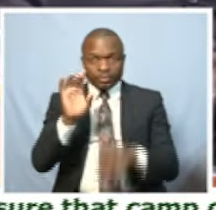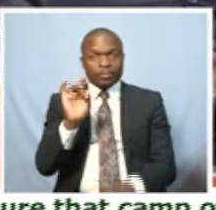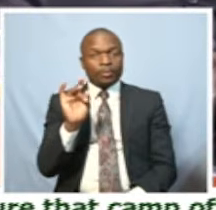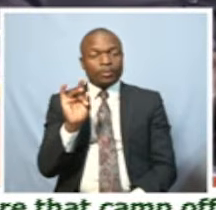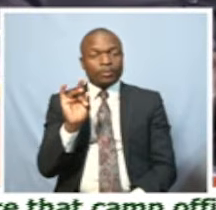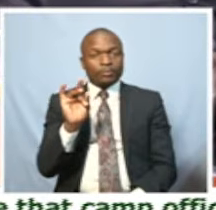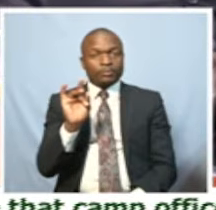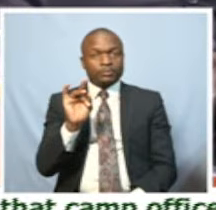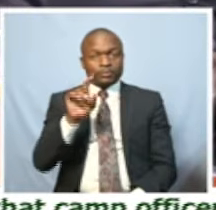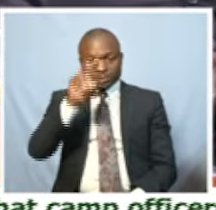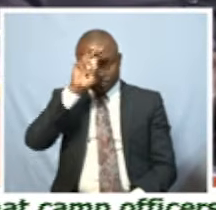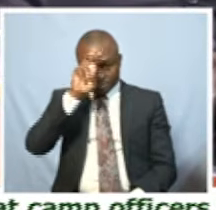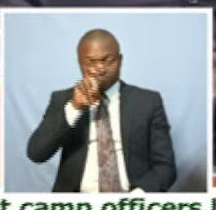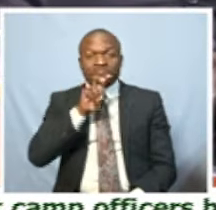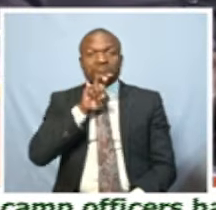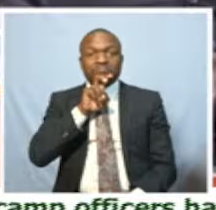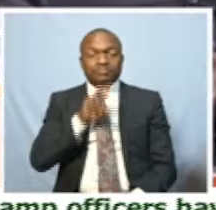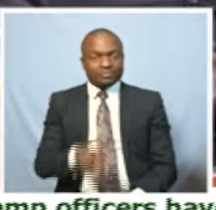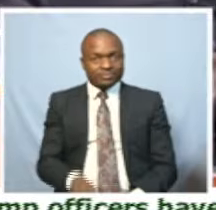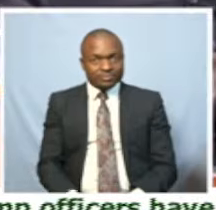18 goats.